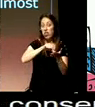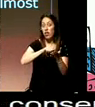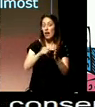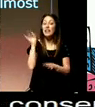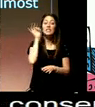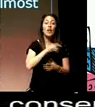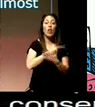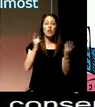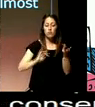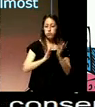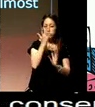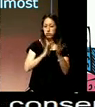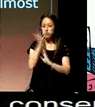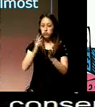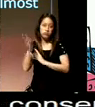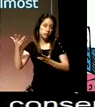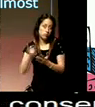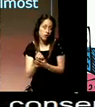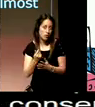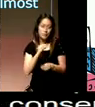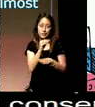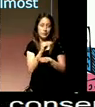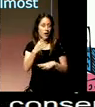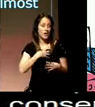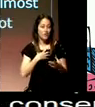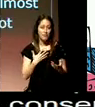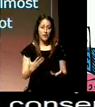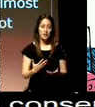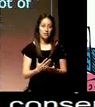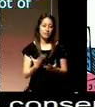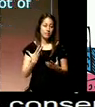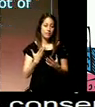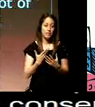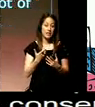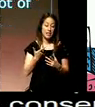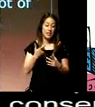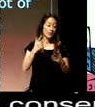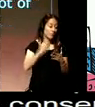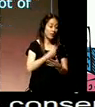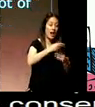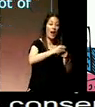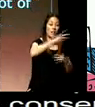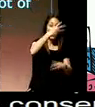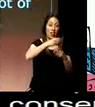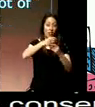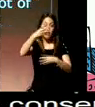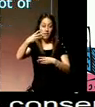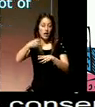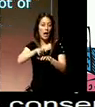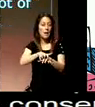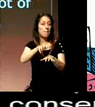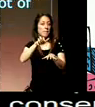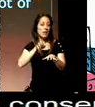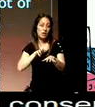A lot of most of the buildings are from after that year, but the